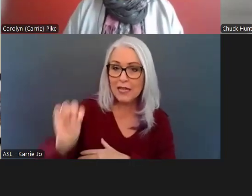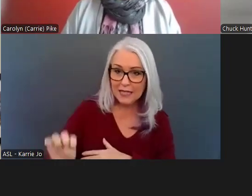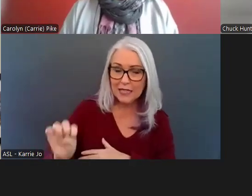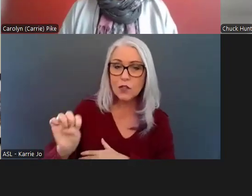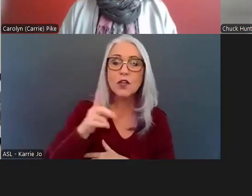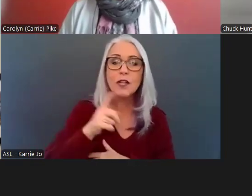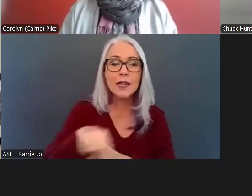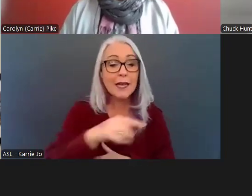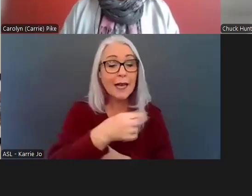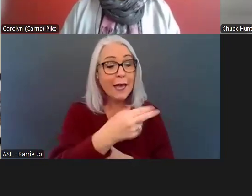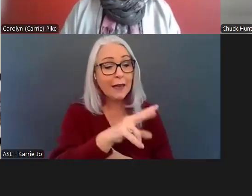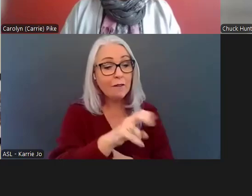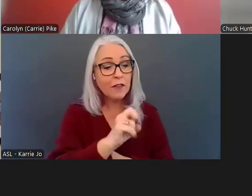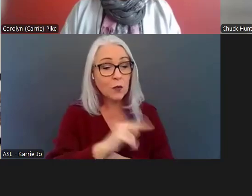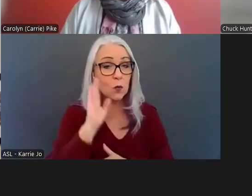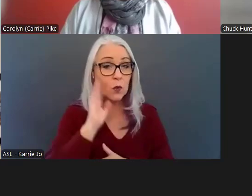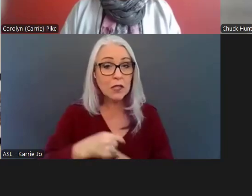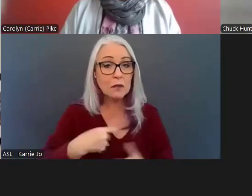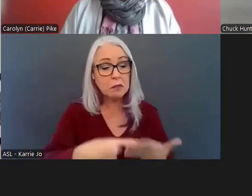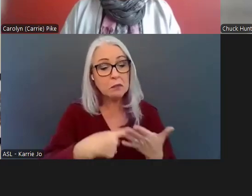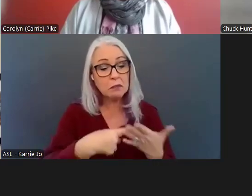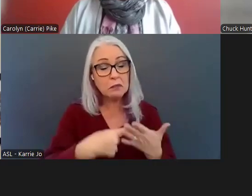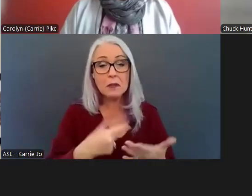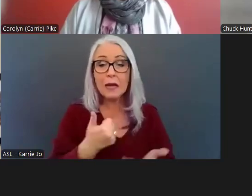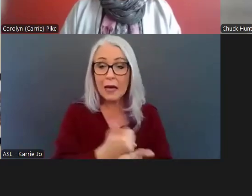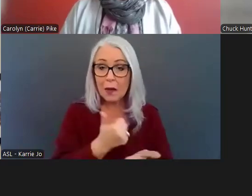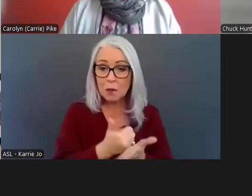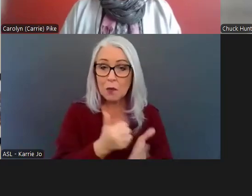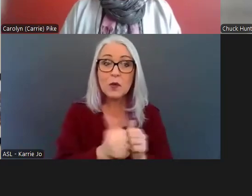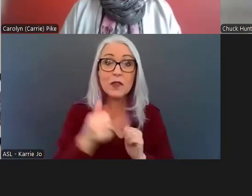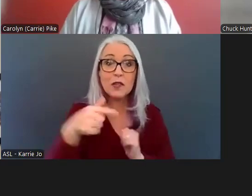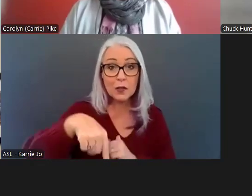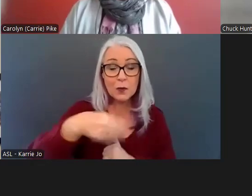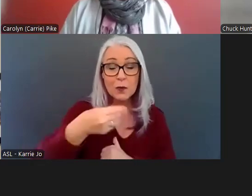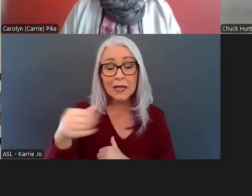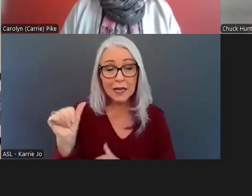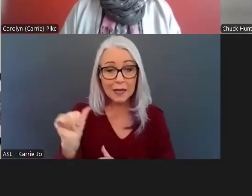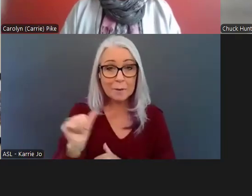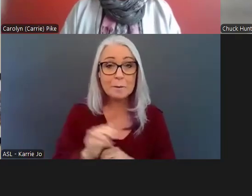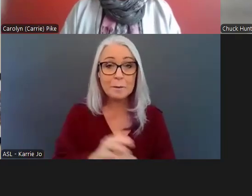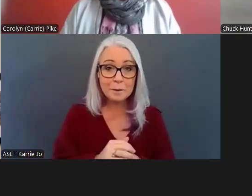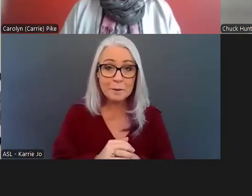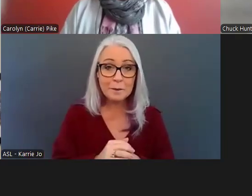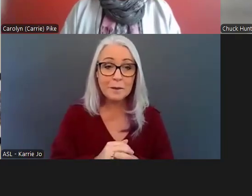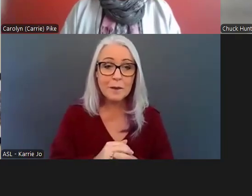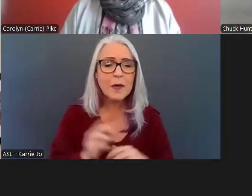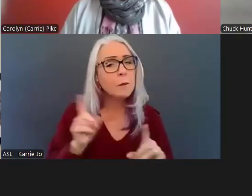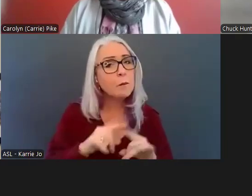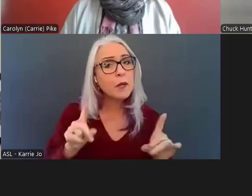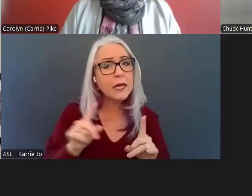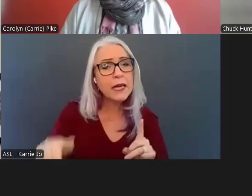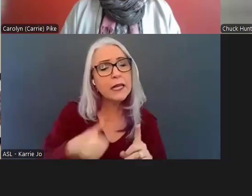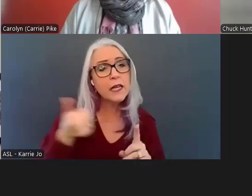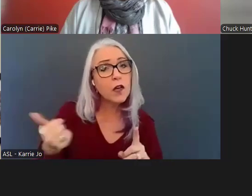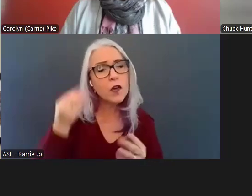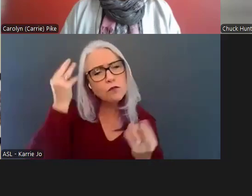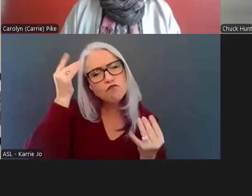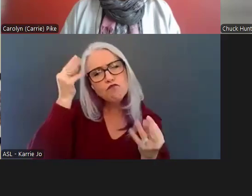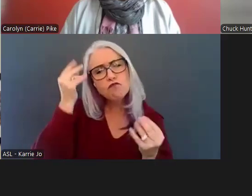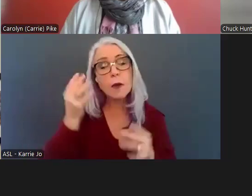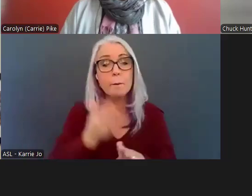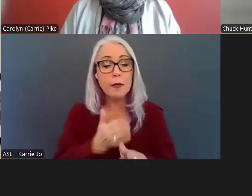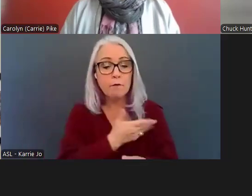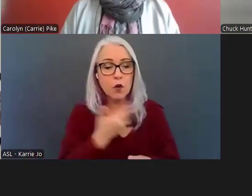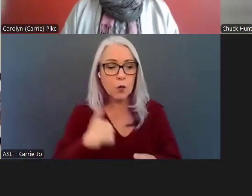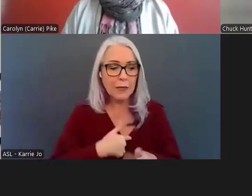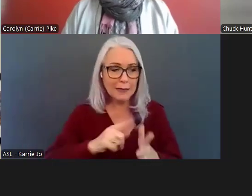going to take us through some of those questions in a minute. But any kind of thoughts, you guys, before we head